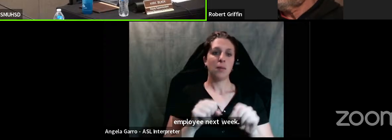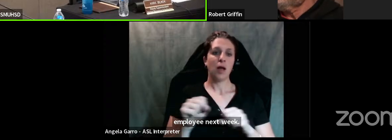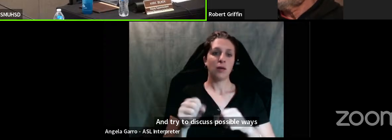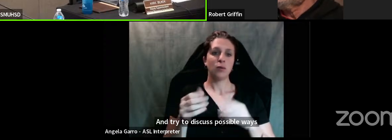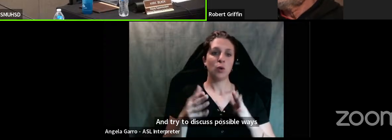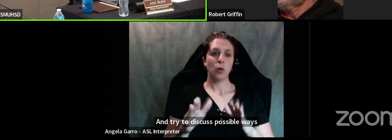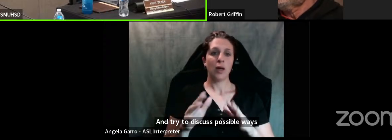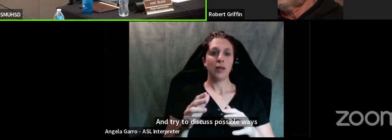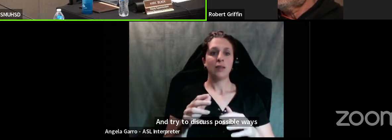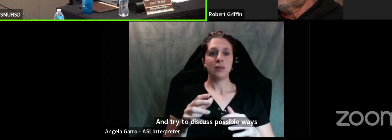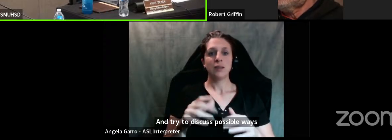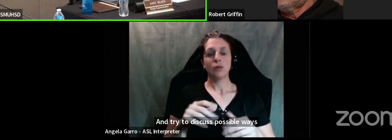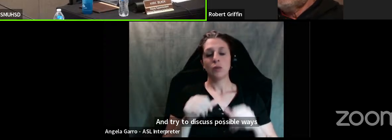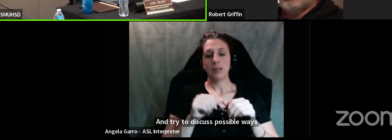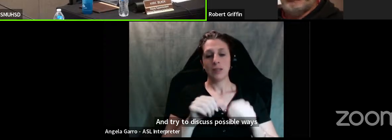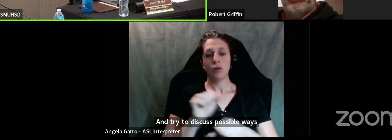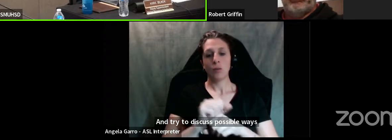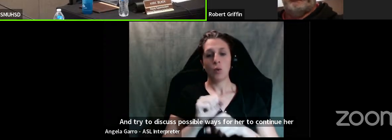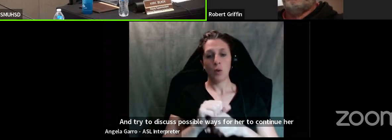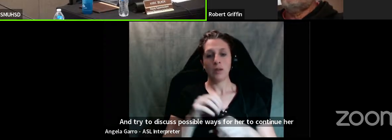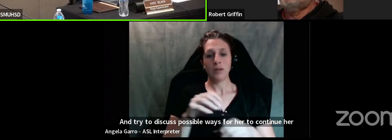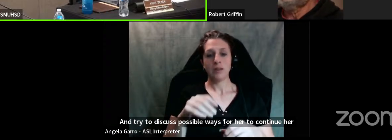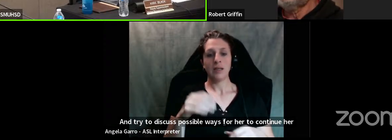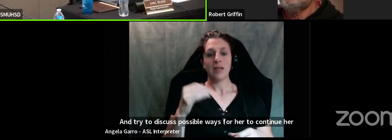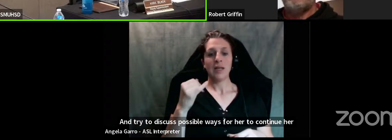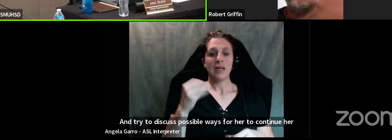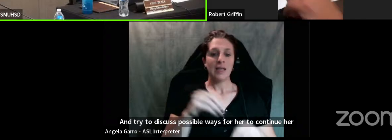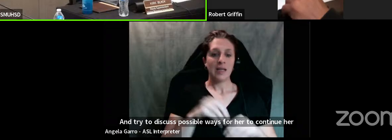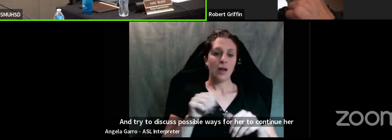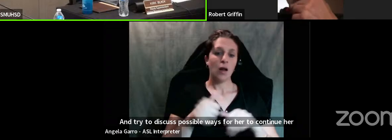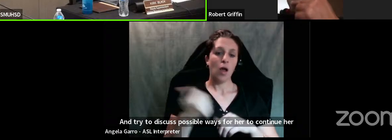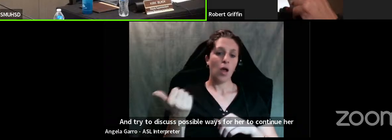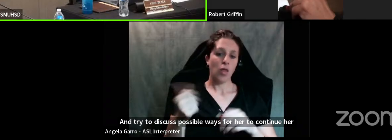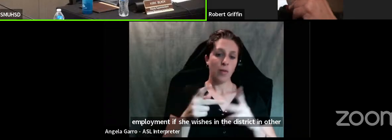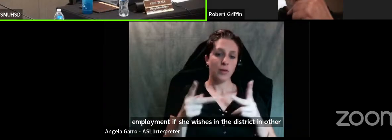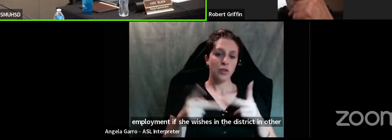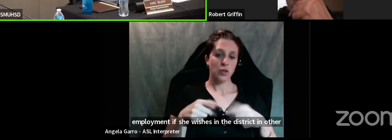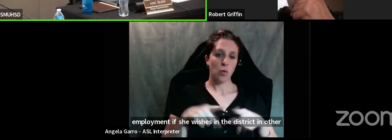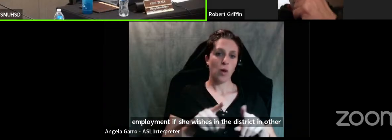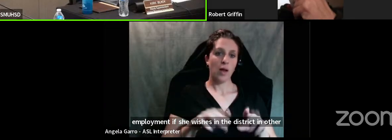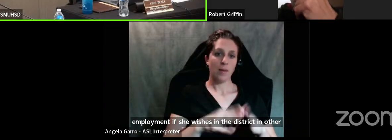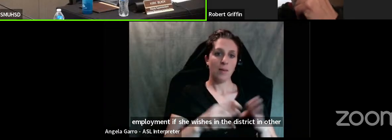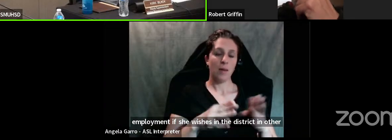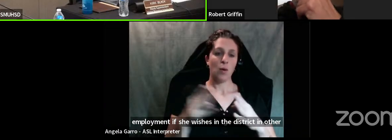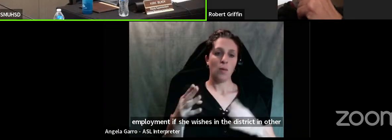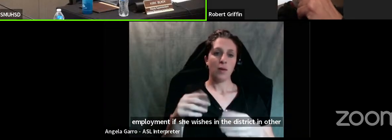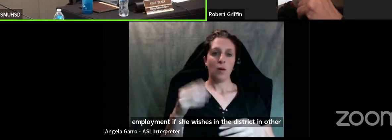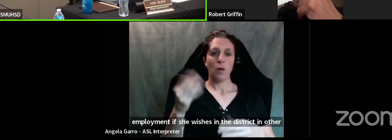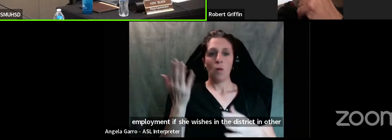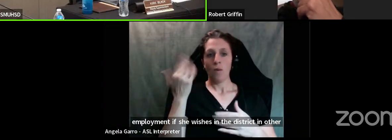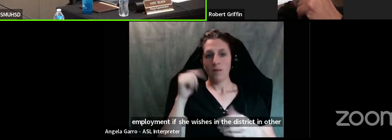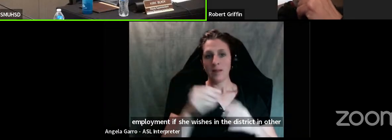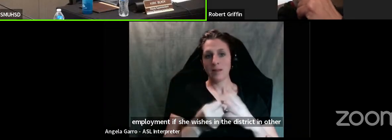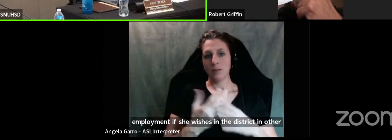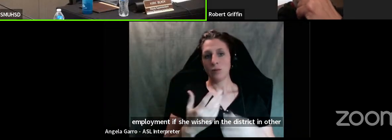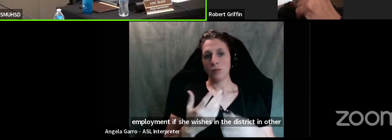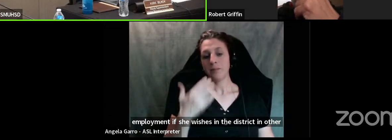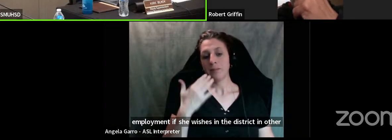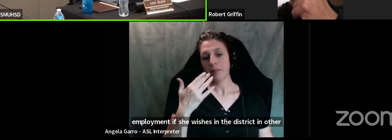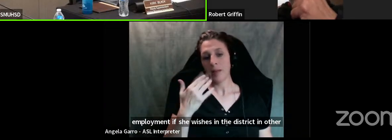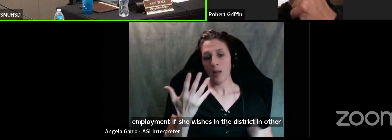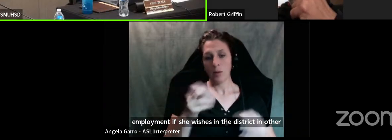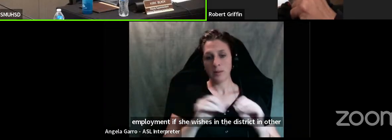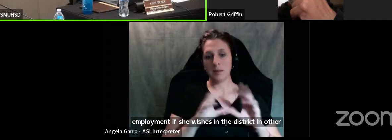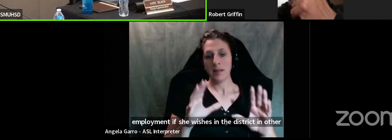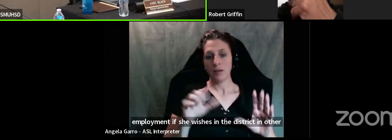her employment if she wishes in the district in other positions as they become open, hopefully this spring. Thank you. And I just want to make it clear